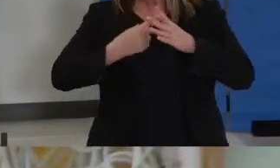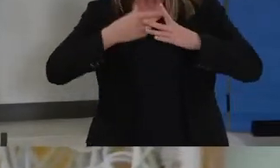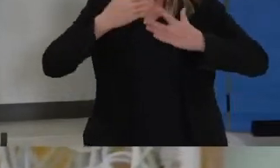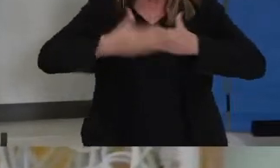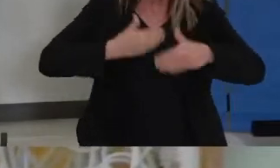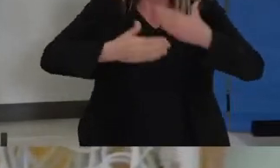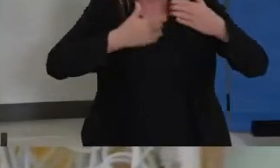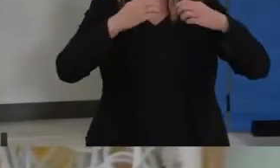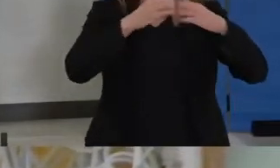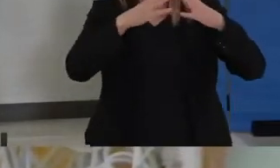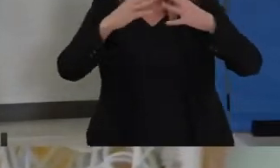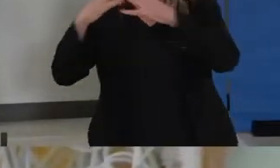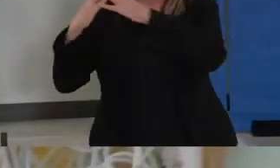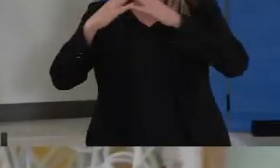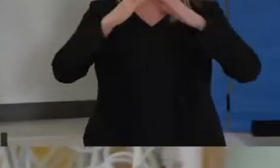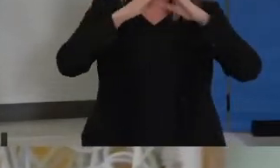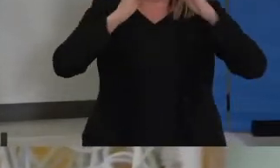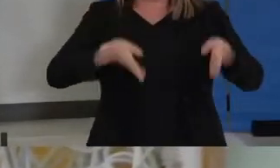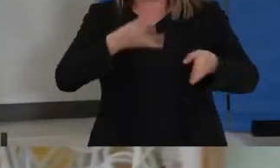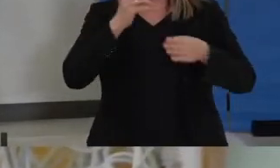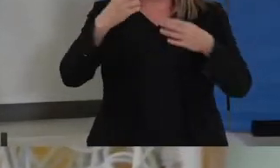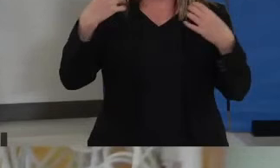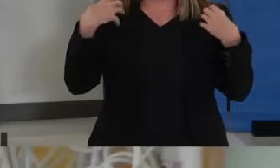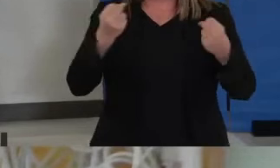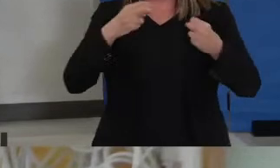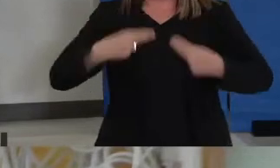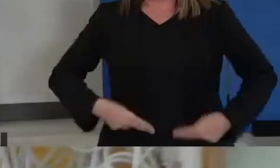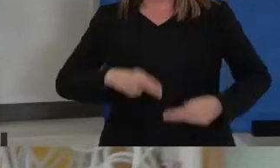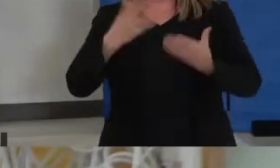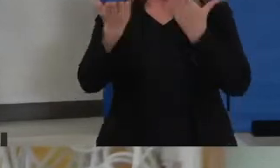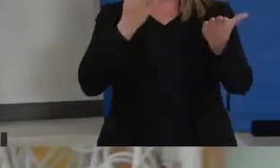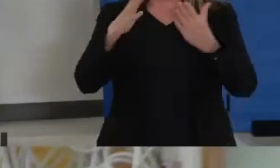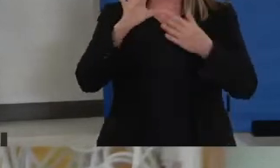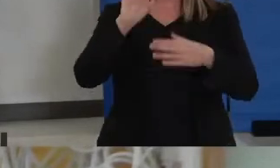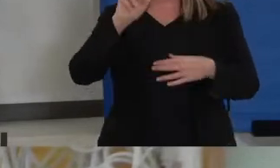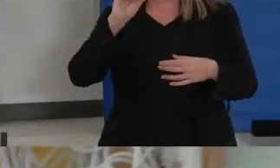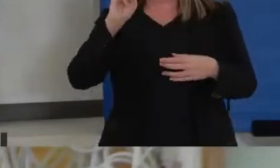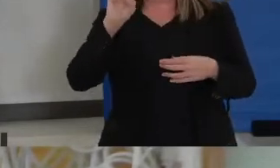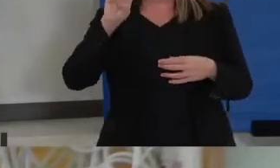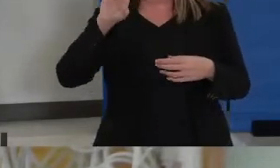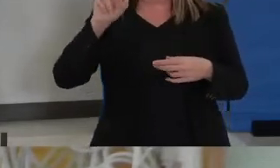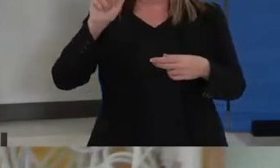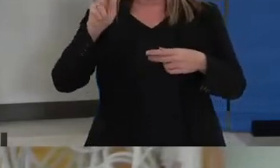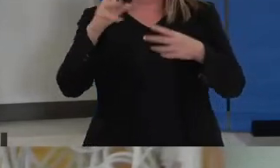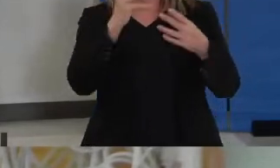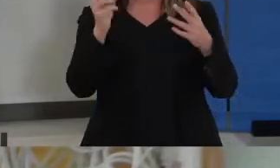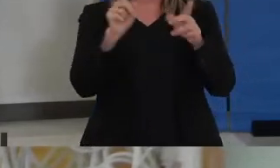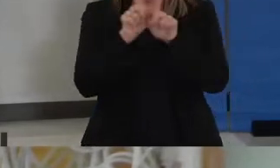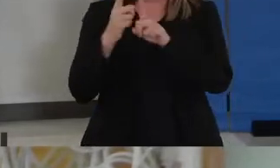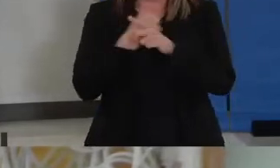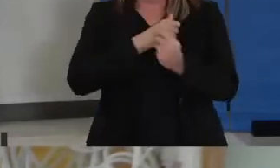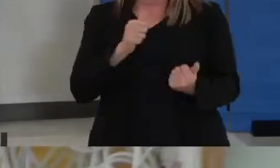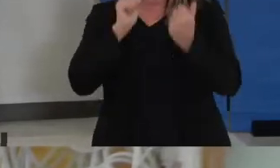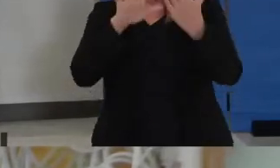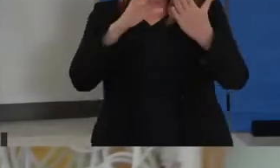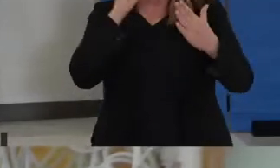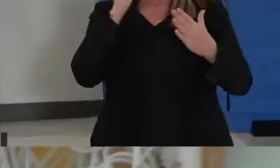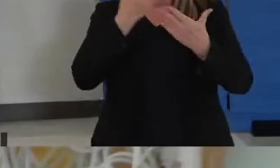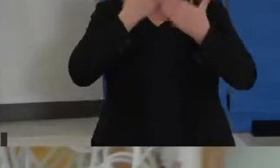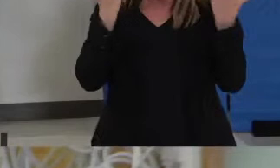housing and a health and human services framework as we continue to address homelessness. Thank